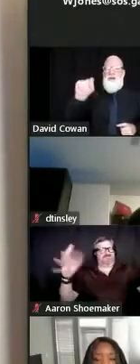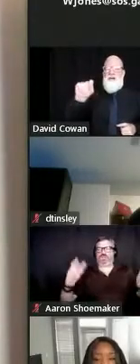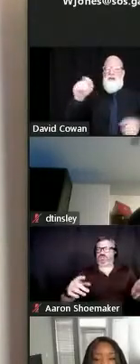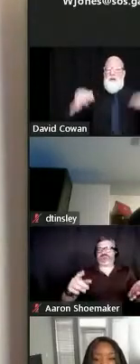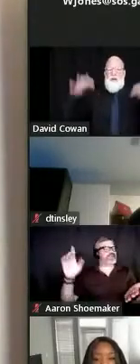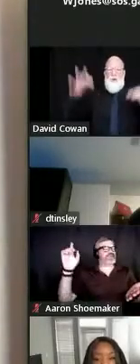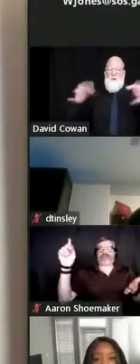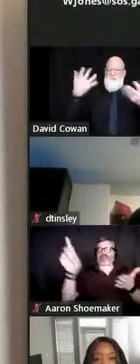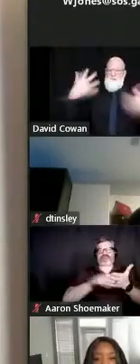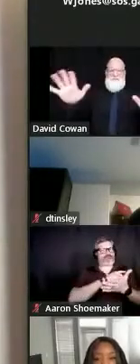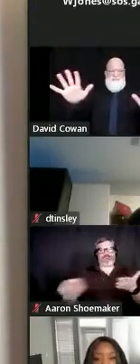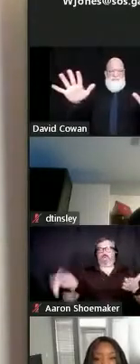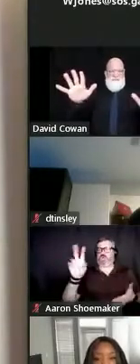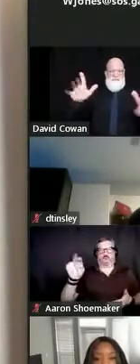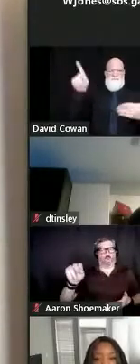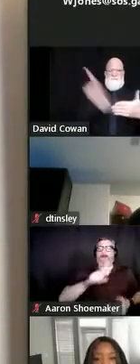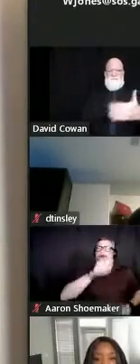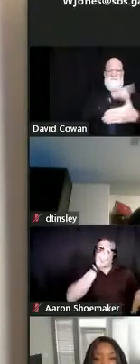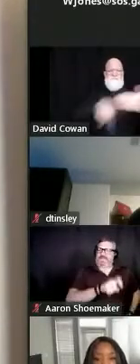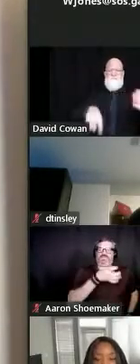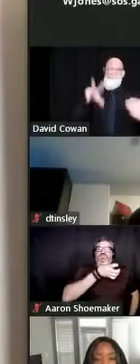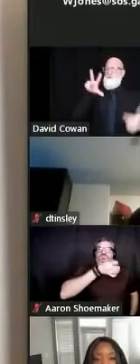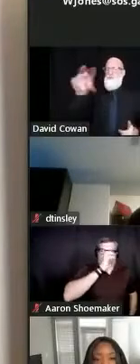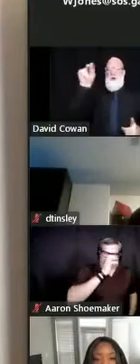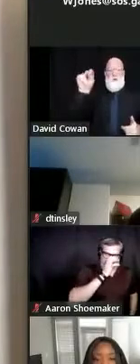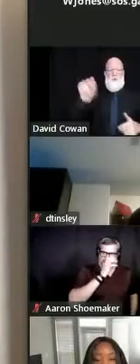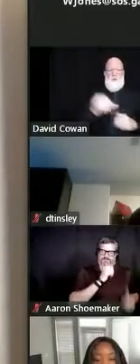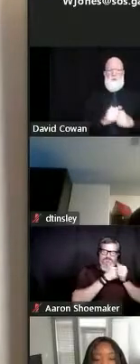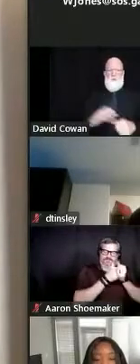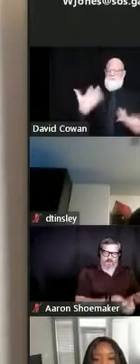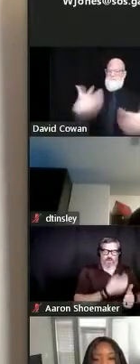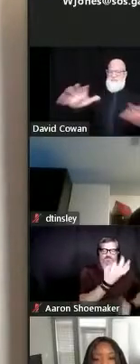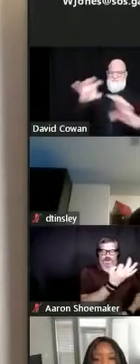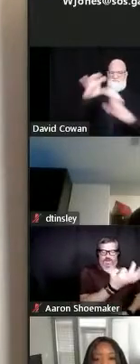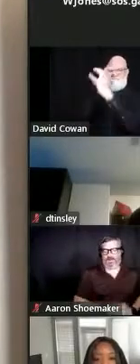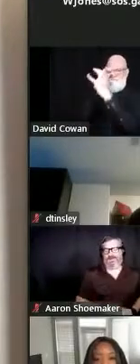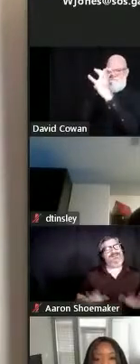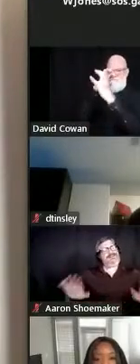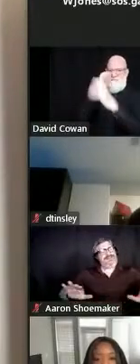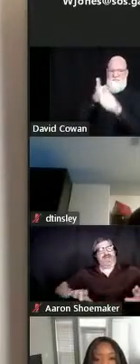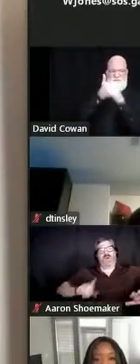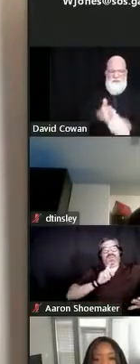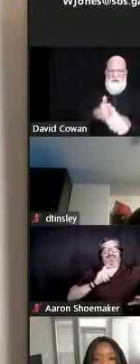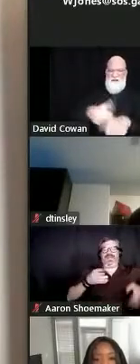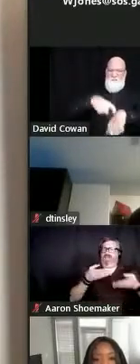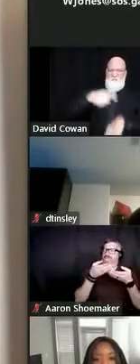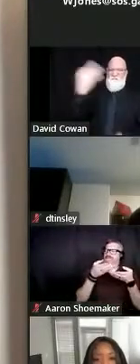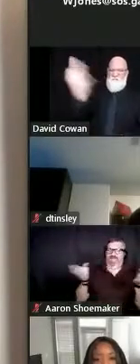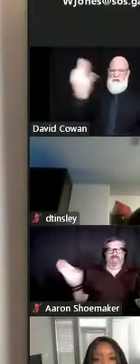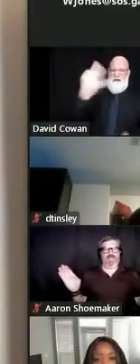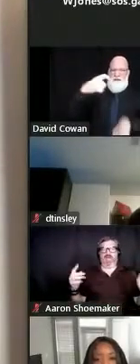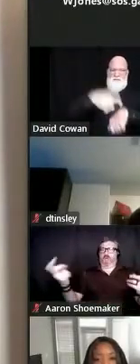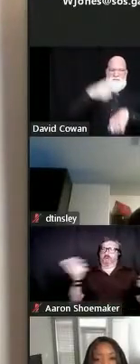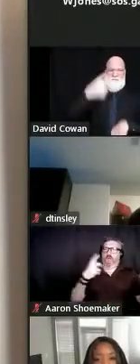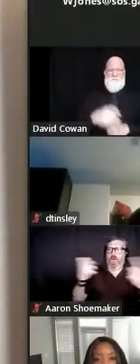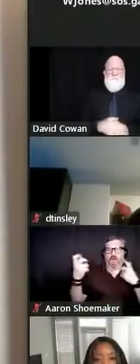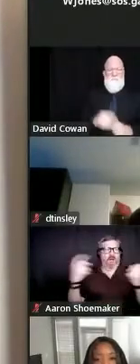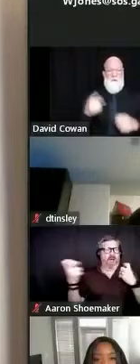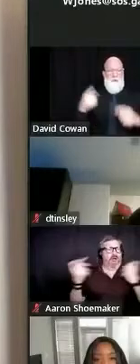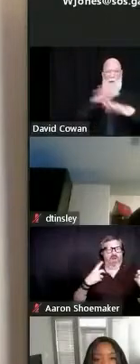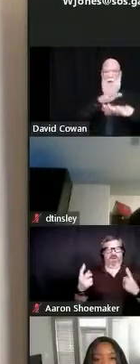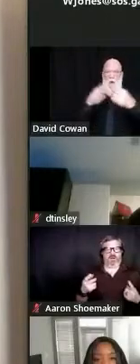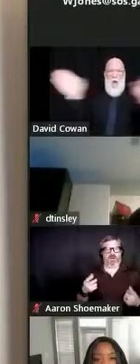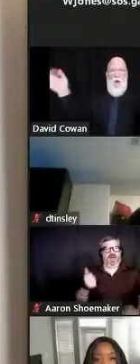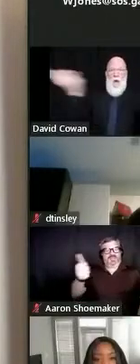there's really a widespread questioning of of the outcomes of this election but the widespread questioning has been pushed by people who have you